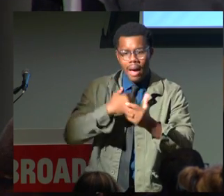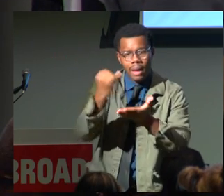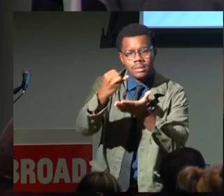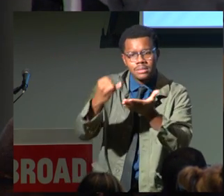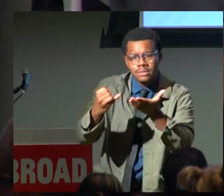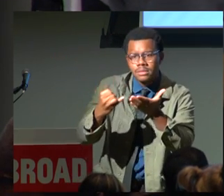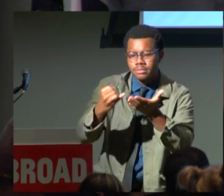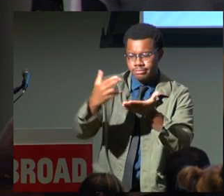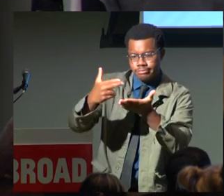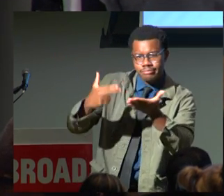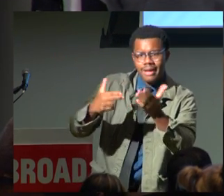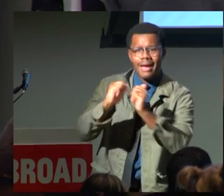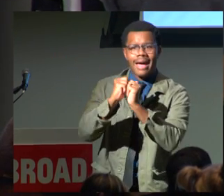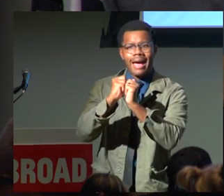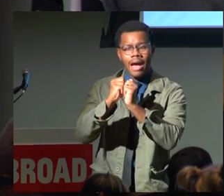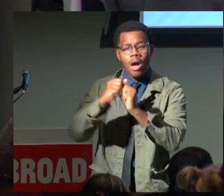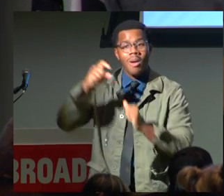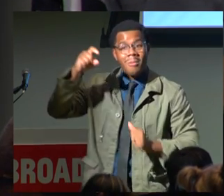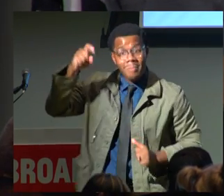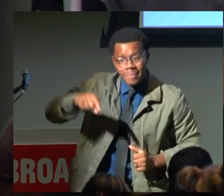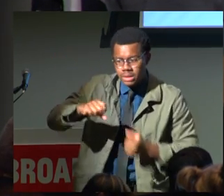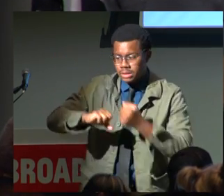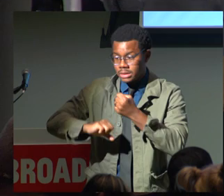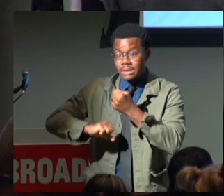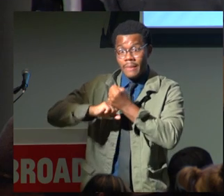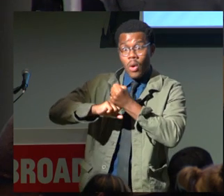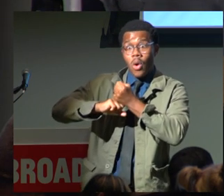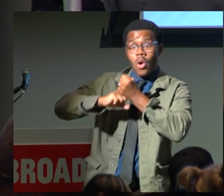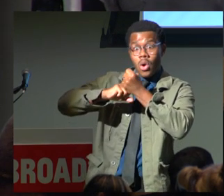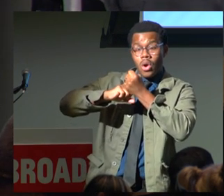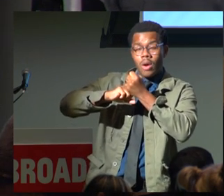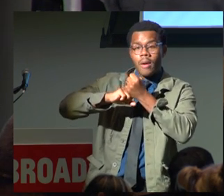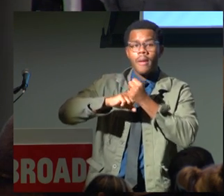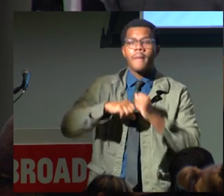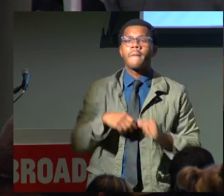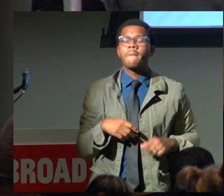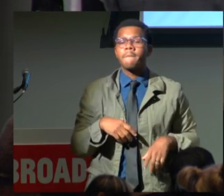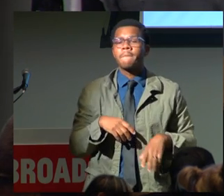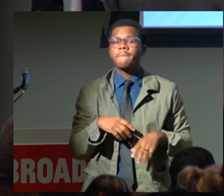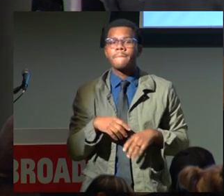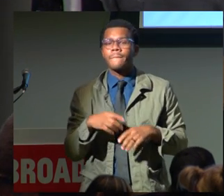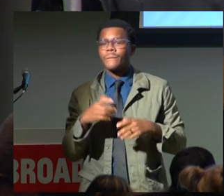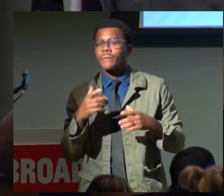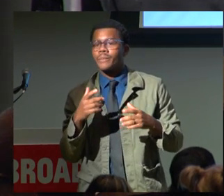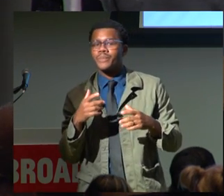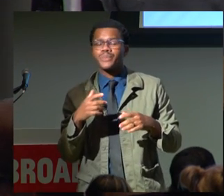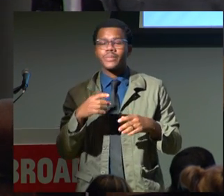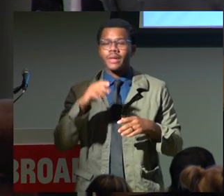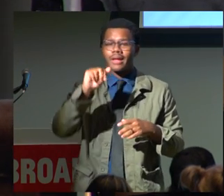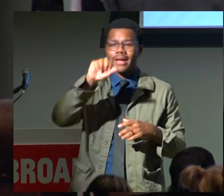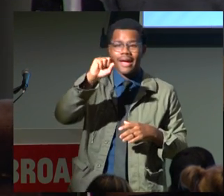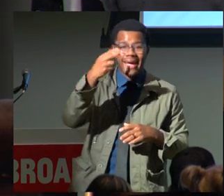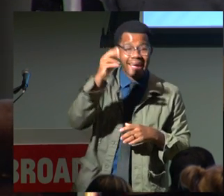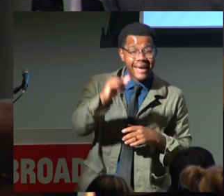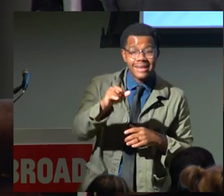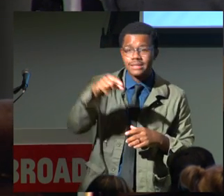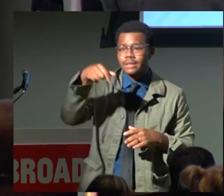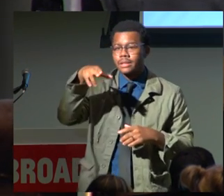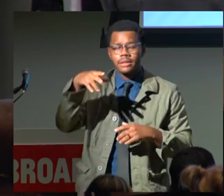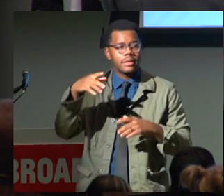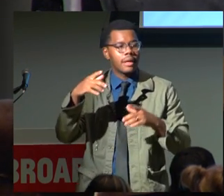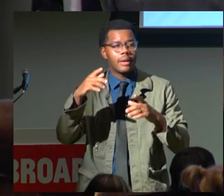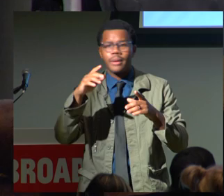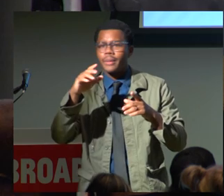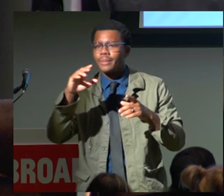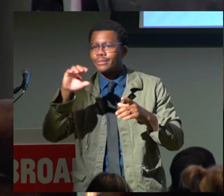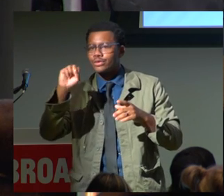supported in every aspect. And if Quinn phones Ashley or Larry or another person at the gallery and asks for